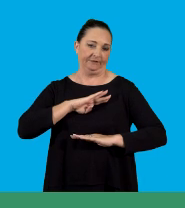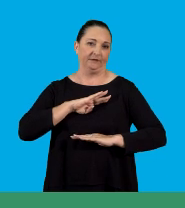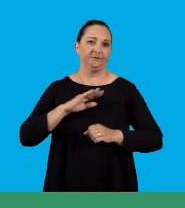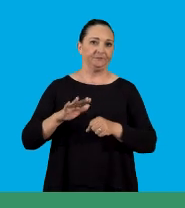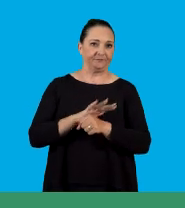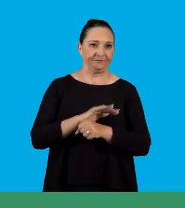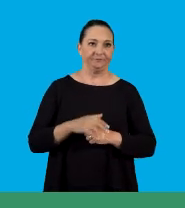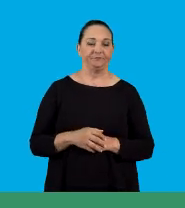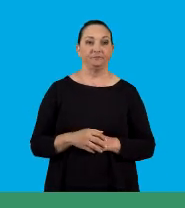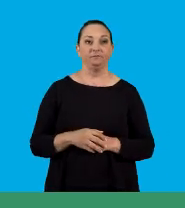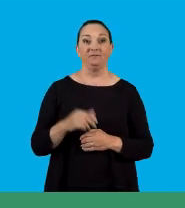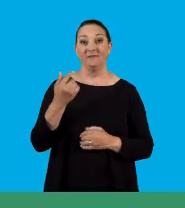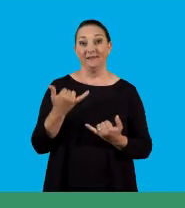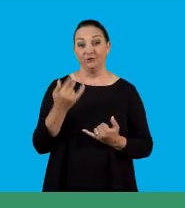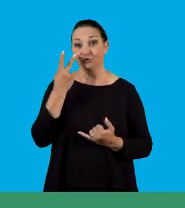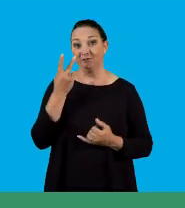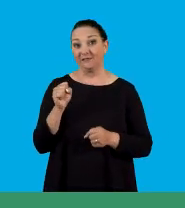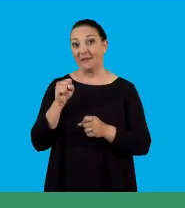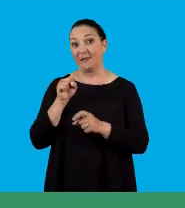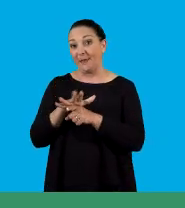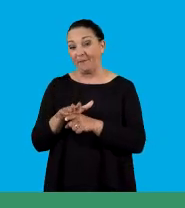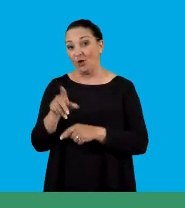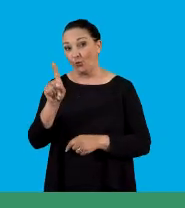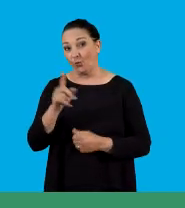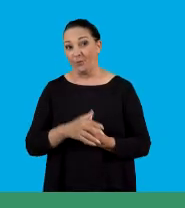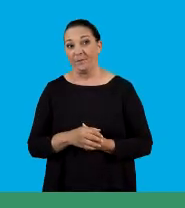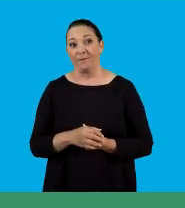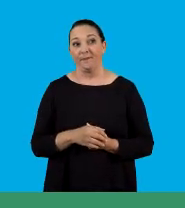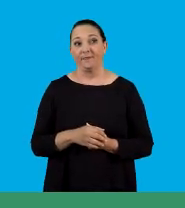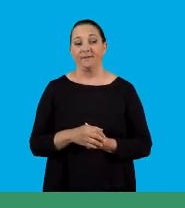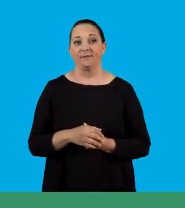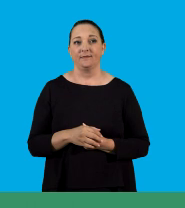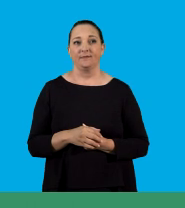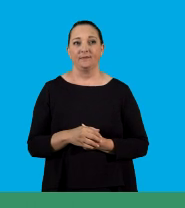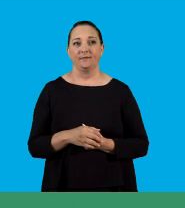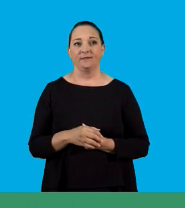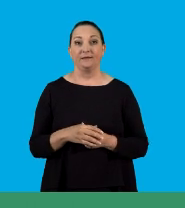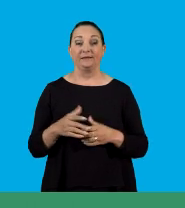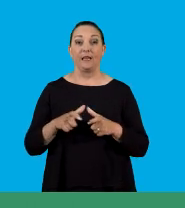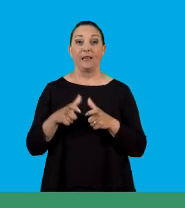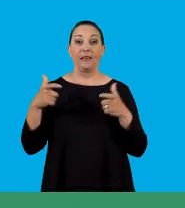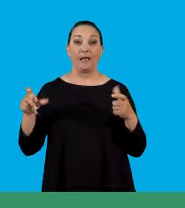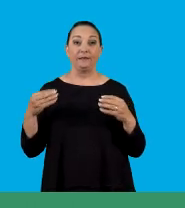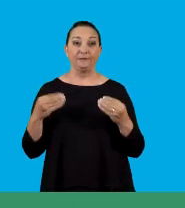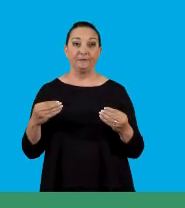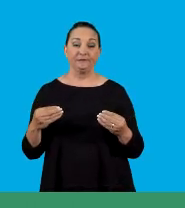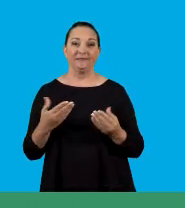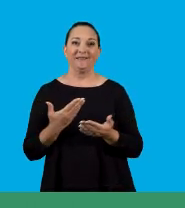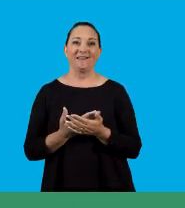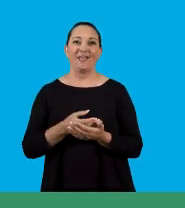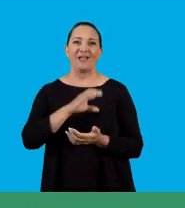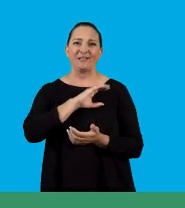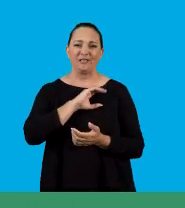now you're expected to evaluate the impact. So what are the positives of implementing this for large businesses? That large businesses